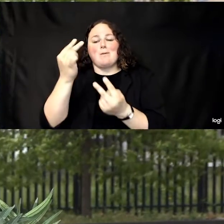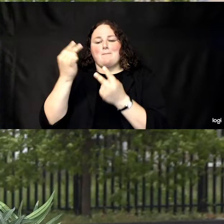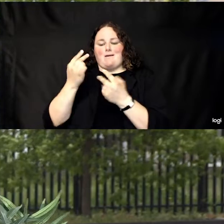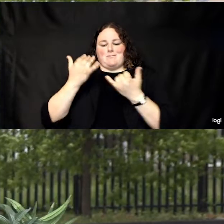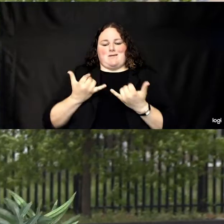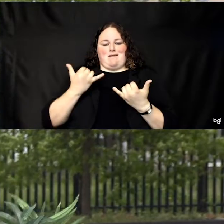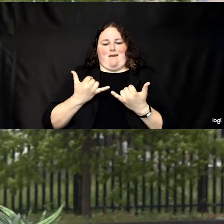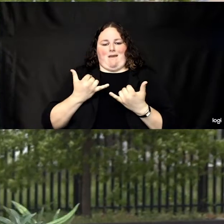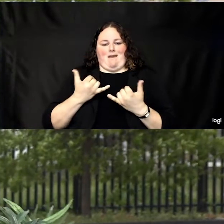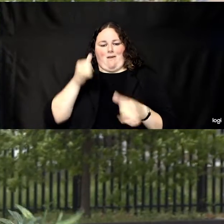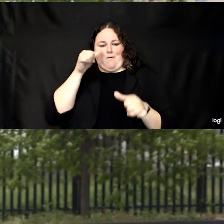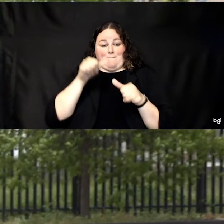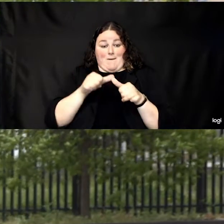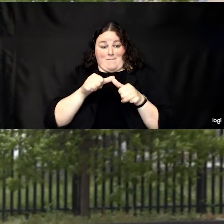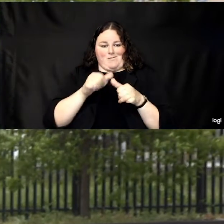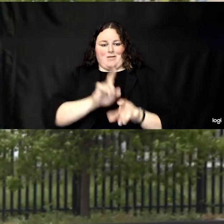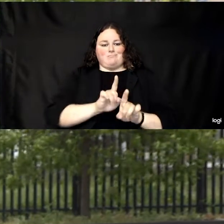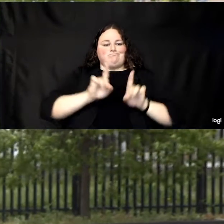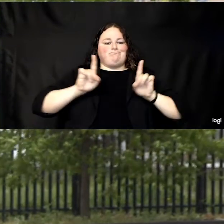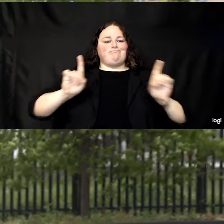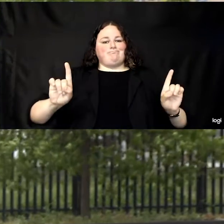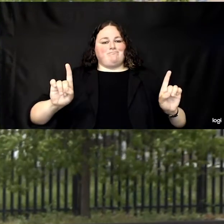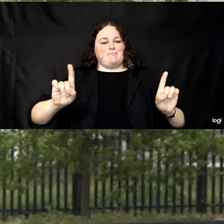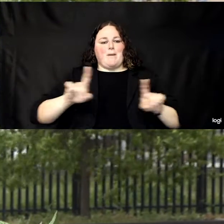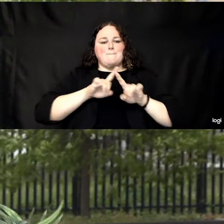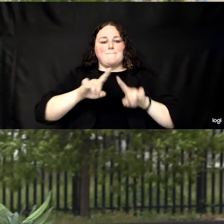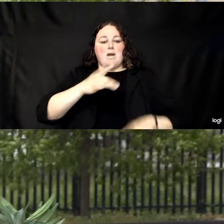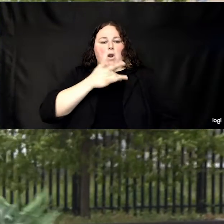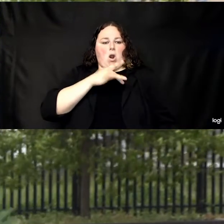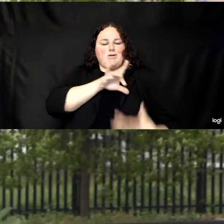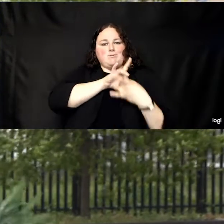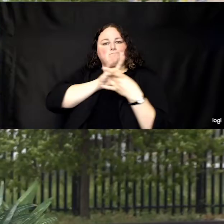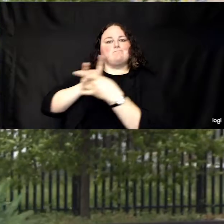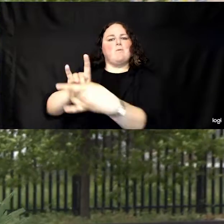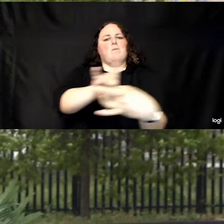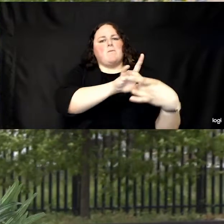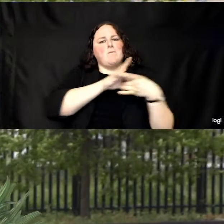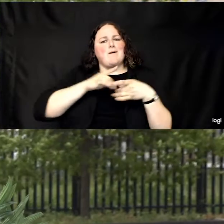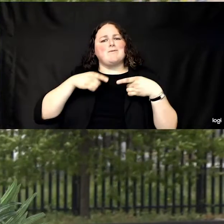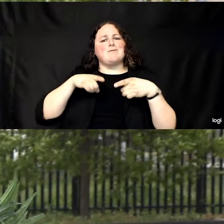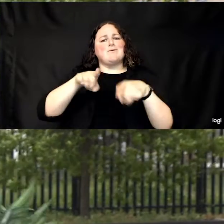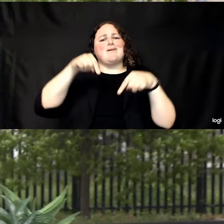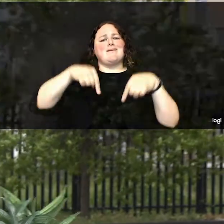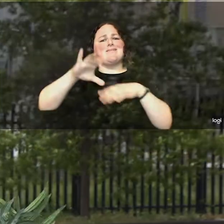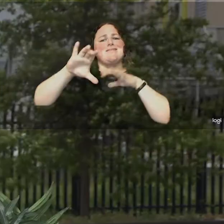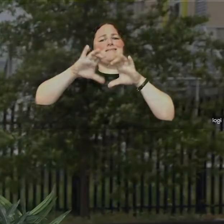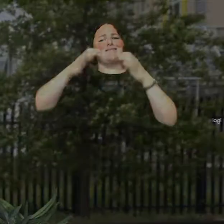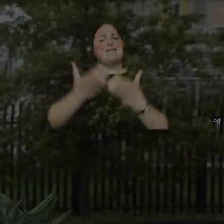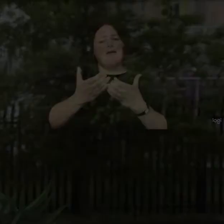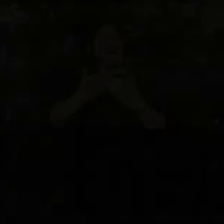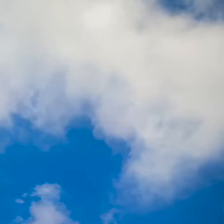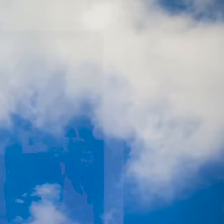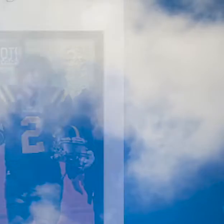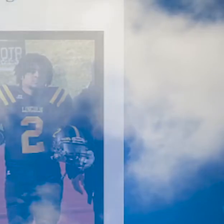distance may have separated us physically, but our hearts were one during this class of 2020 virtual graduation.